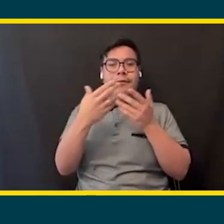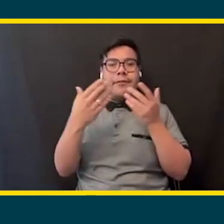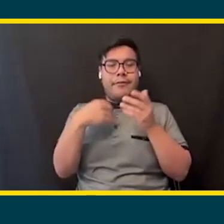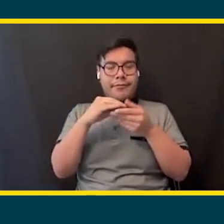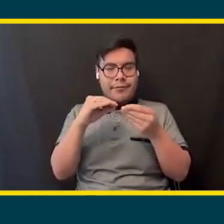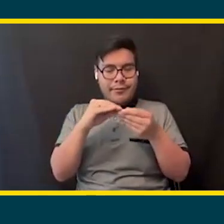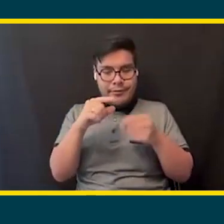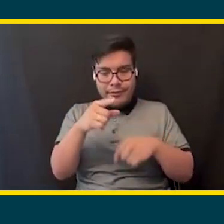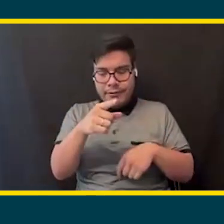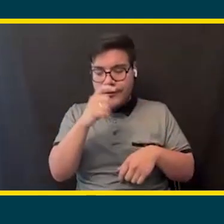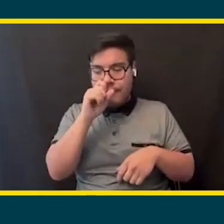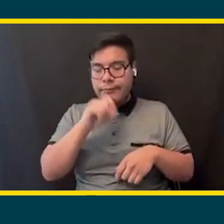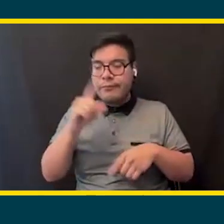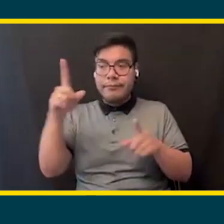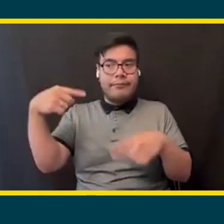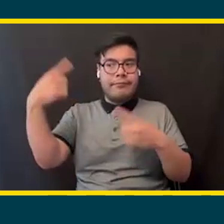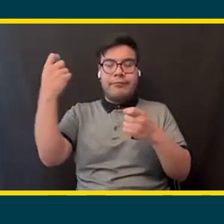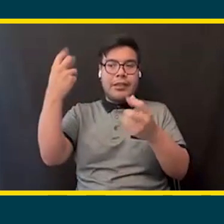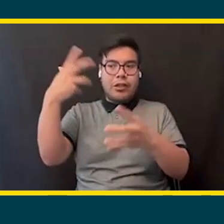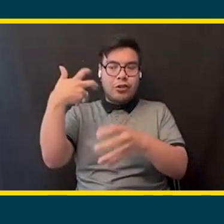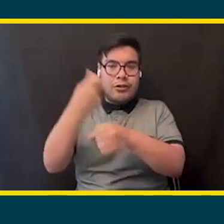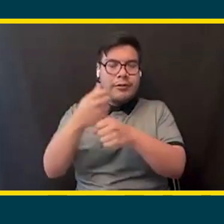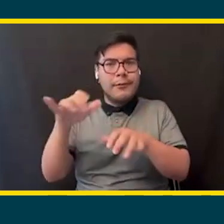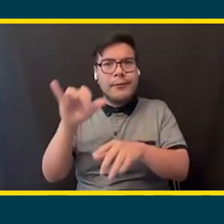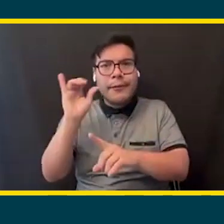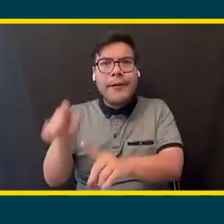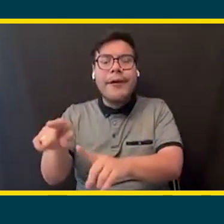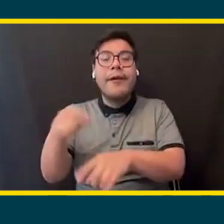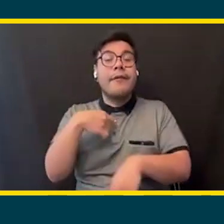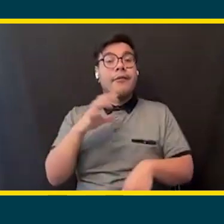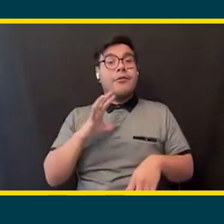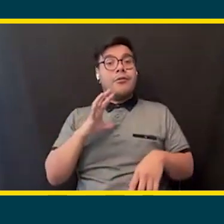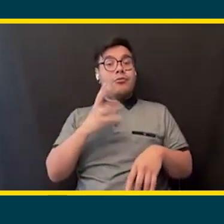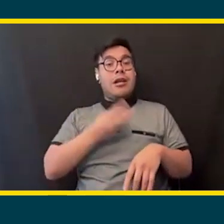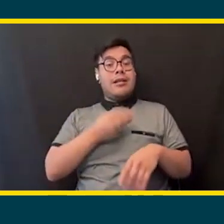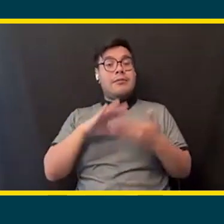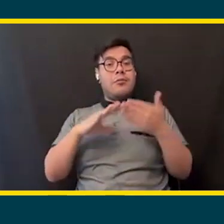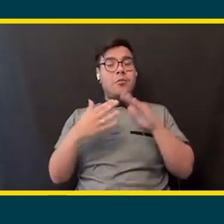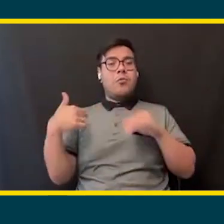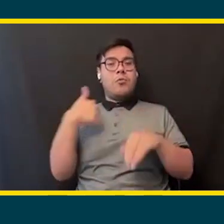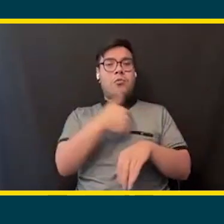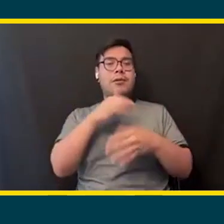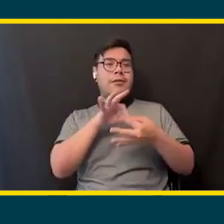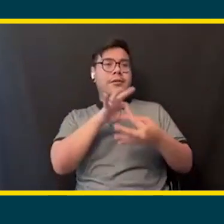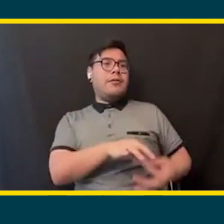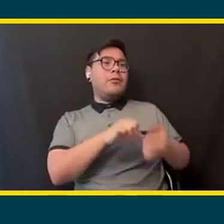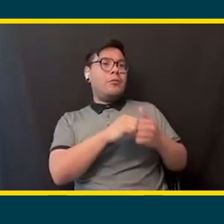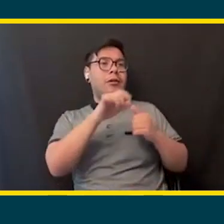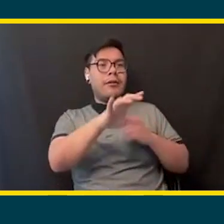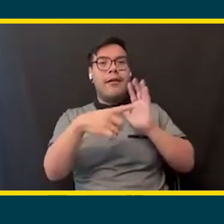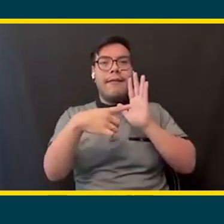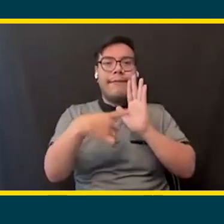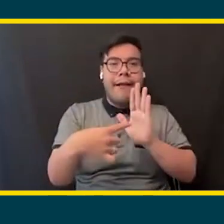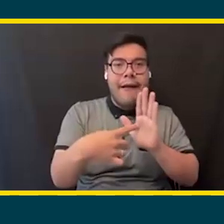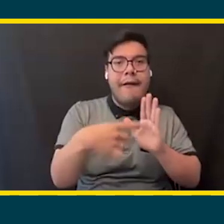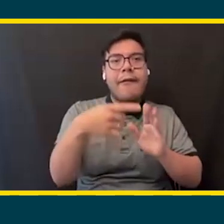that for years. In the trans community, we reference things that the signs that someone may be trans as